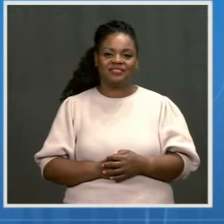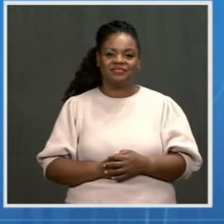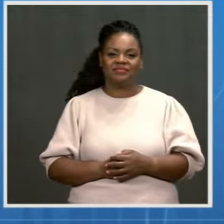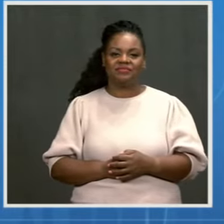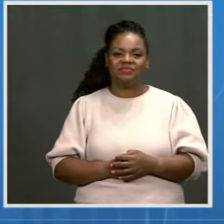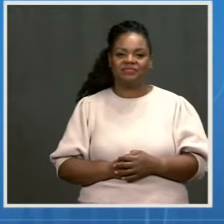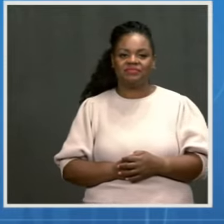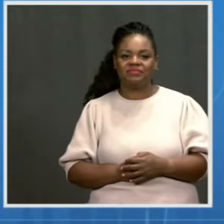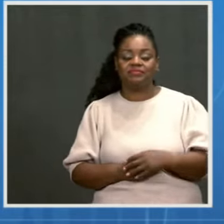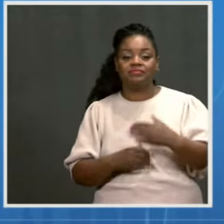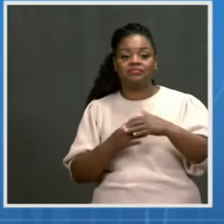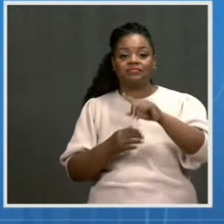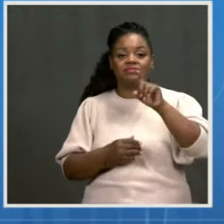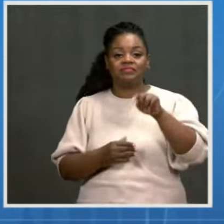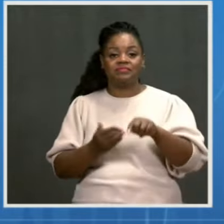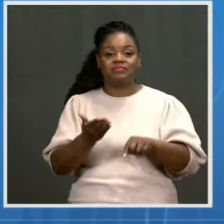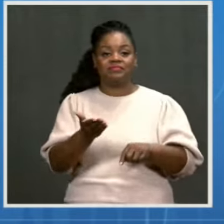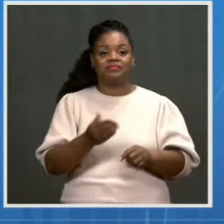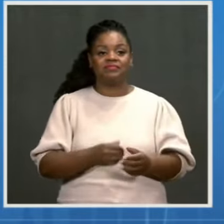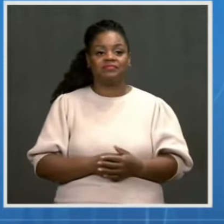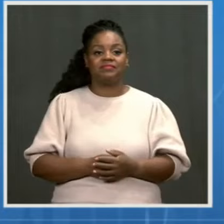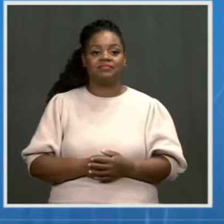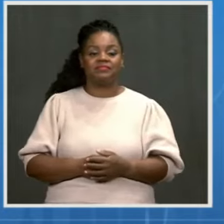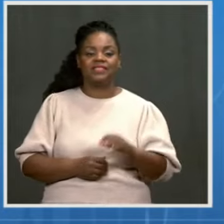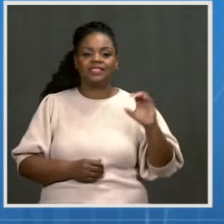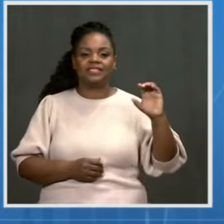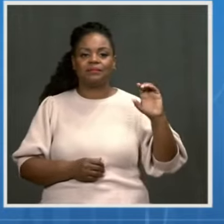Let's go to Nancy Cordes at CBS.